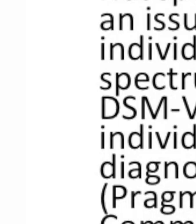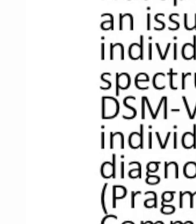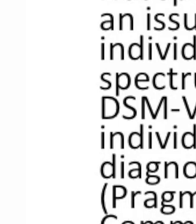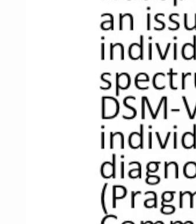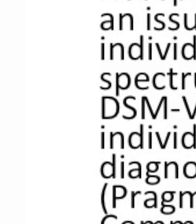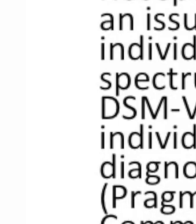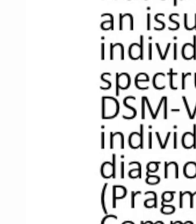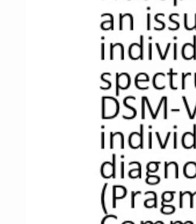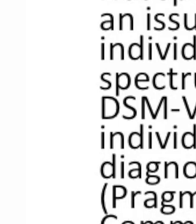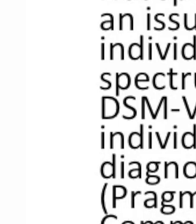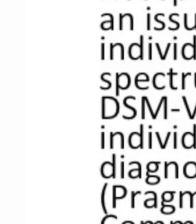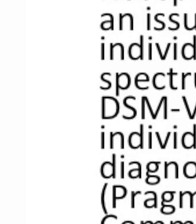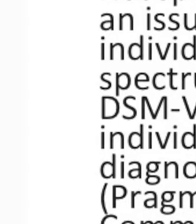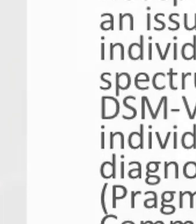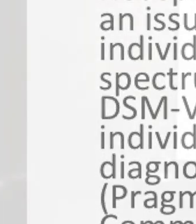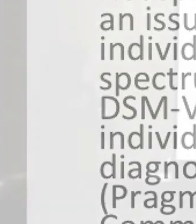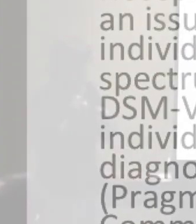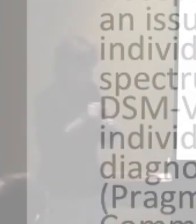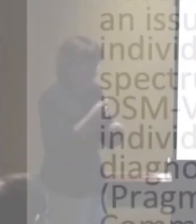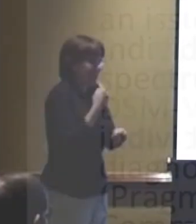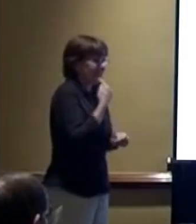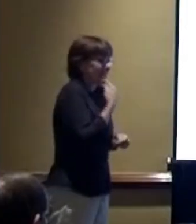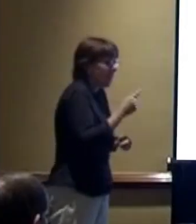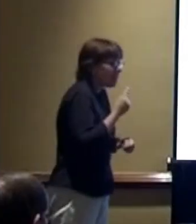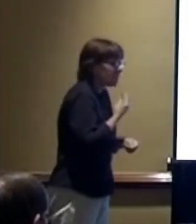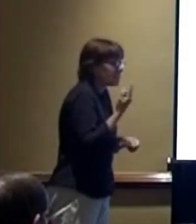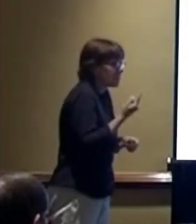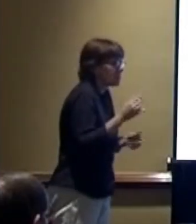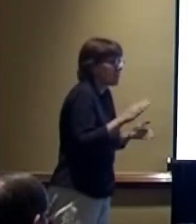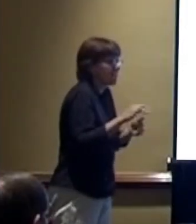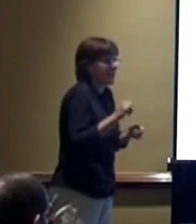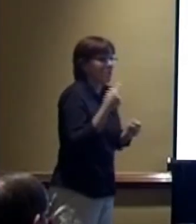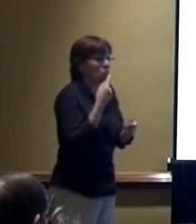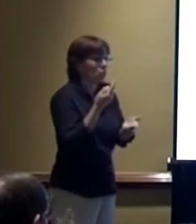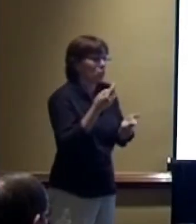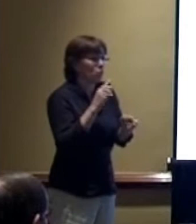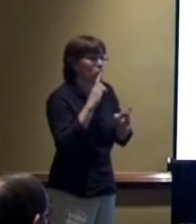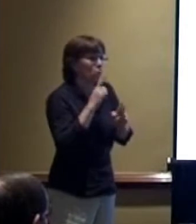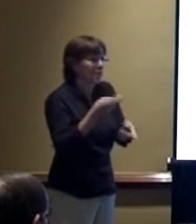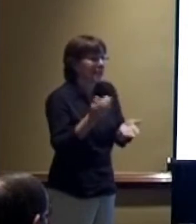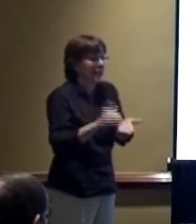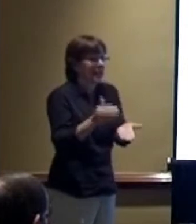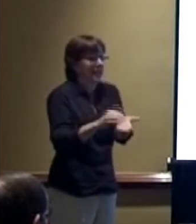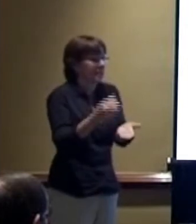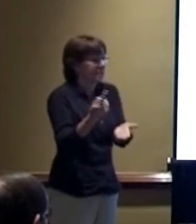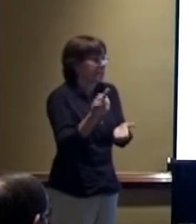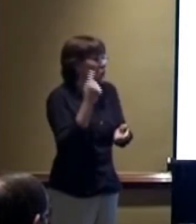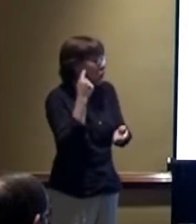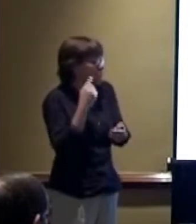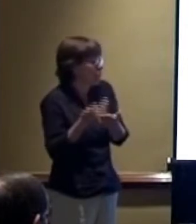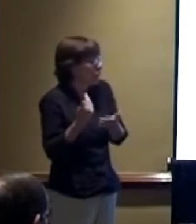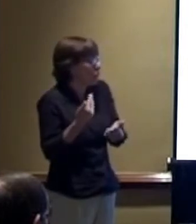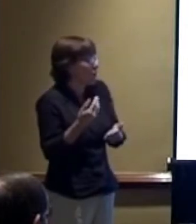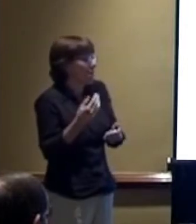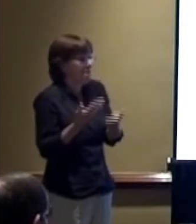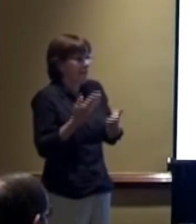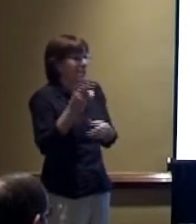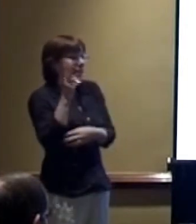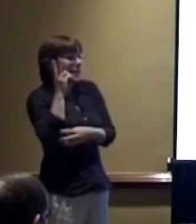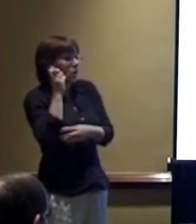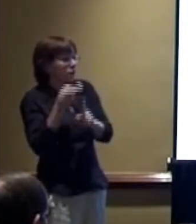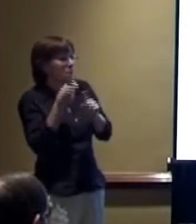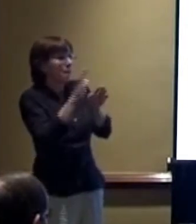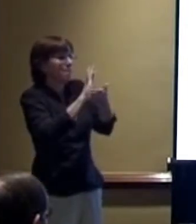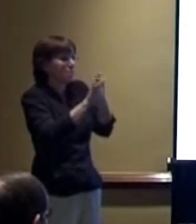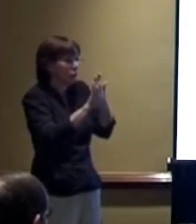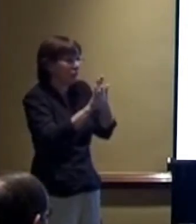but they might be trying to tell us something by saying that. Or repeating a line out of a movie because they're not sure exactly how to